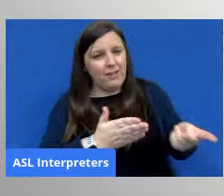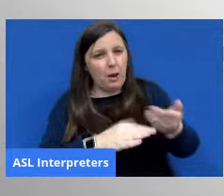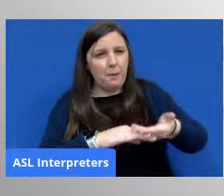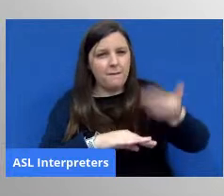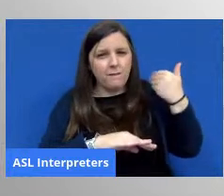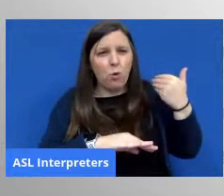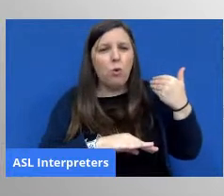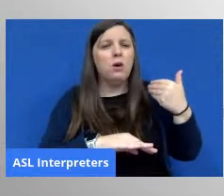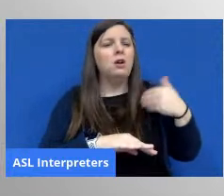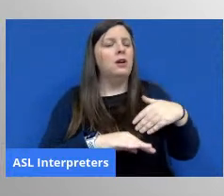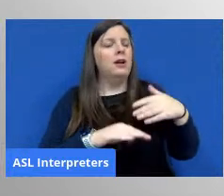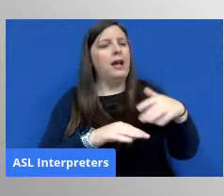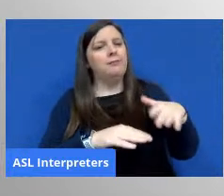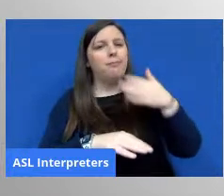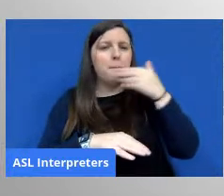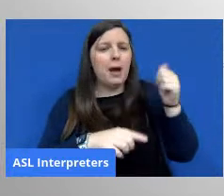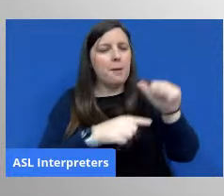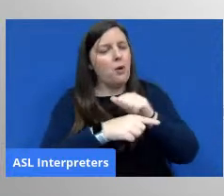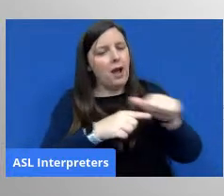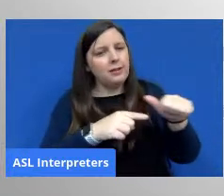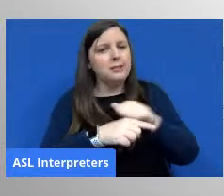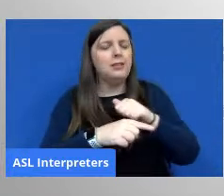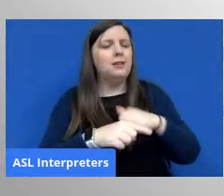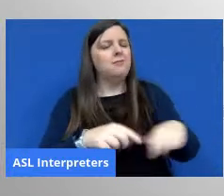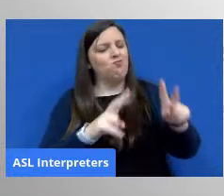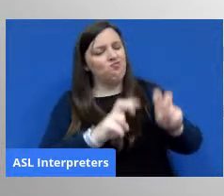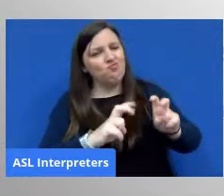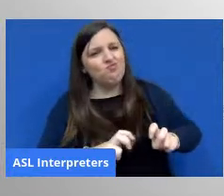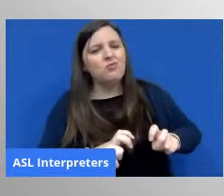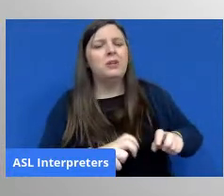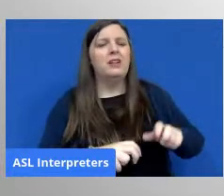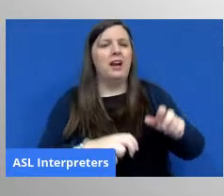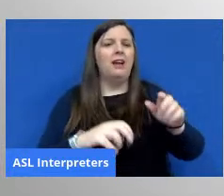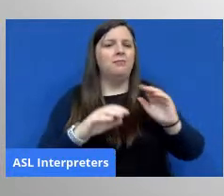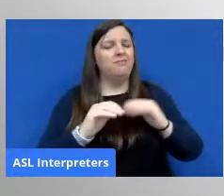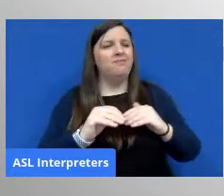maybe failures, and then focus maybe on those as well.